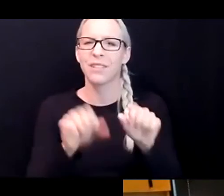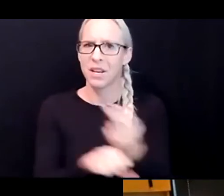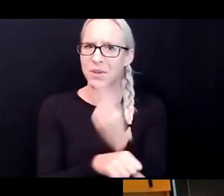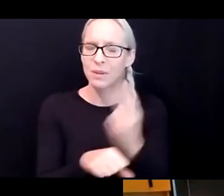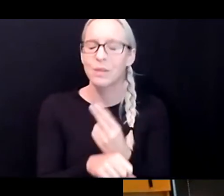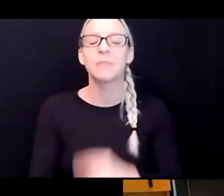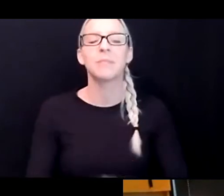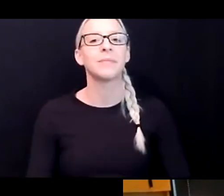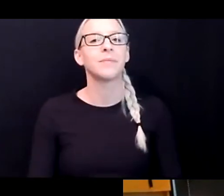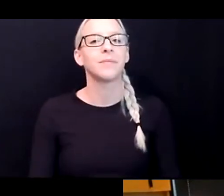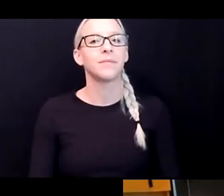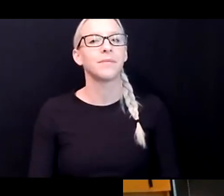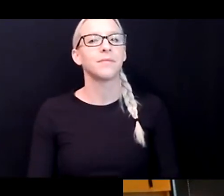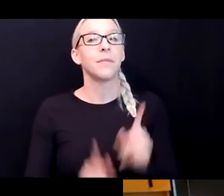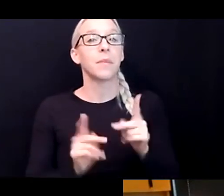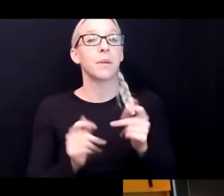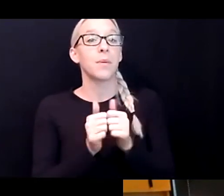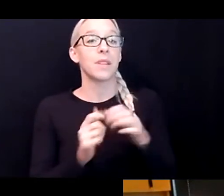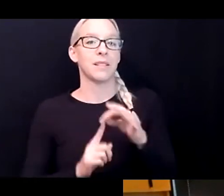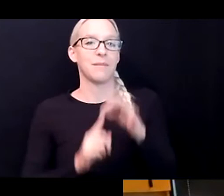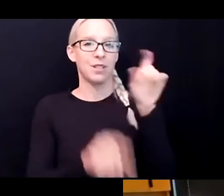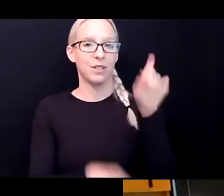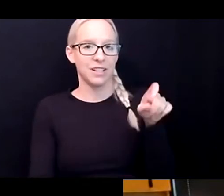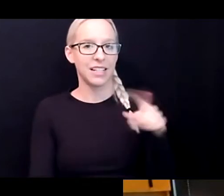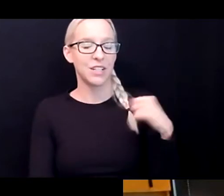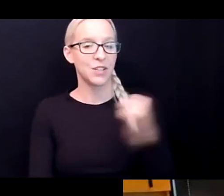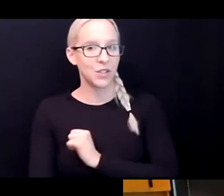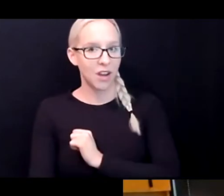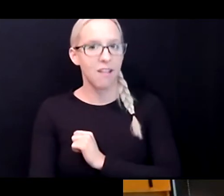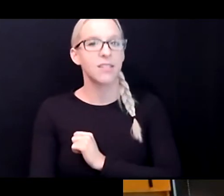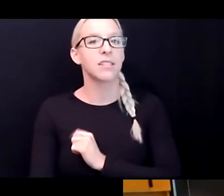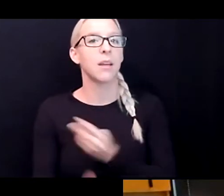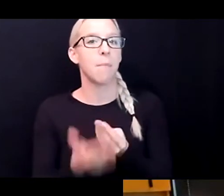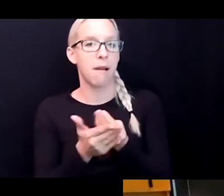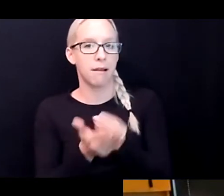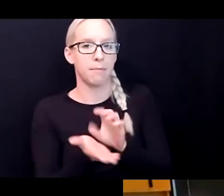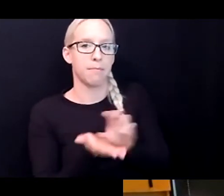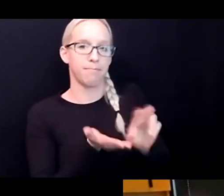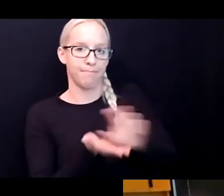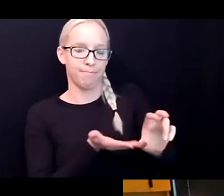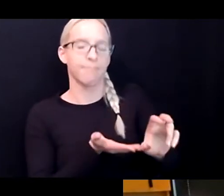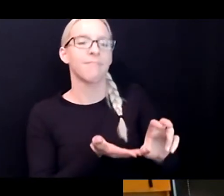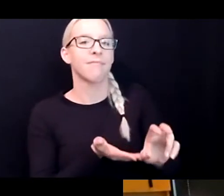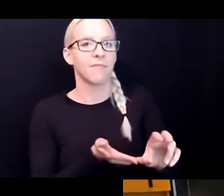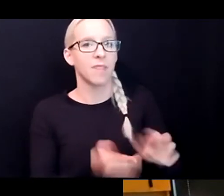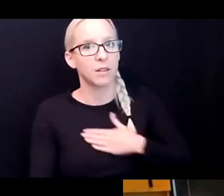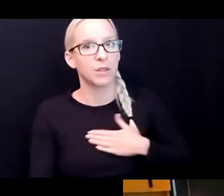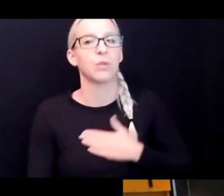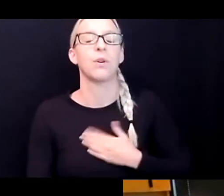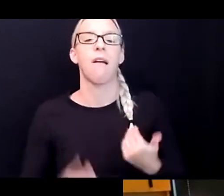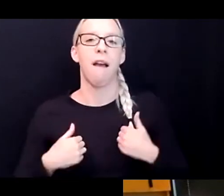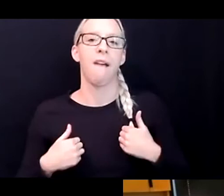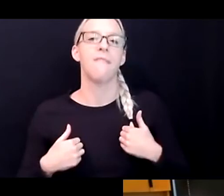lot of people with special needs trusts who fund their ABLE account with that special needs trust like having that flexibility of a debit